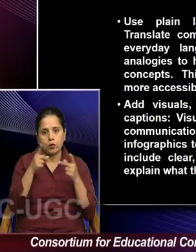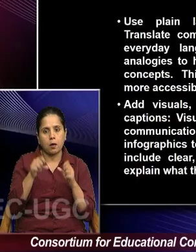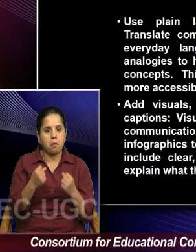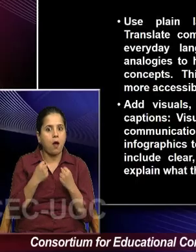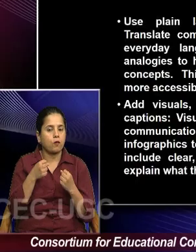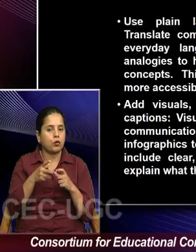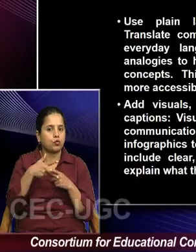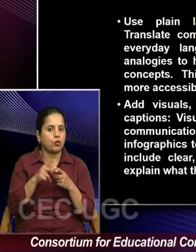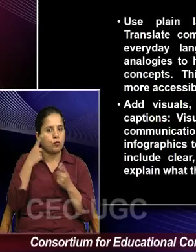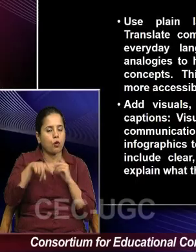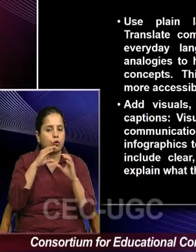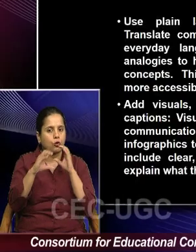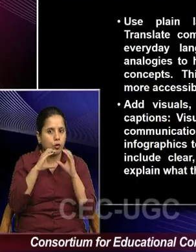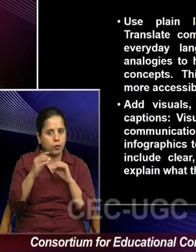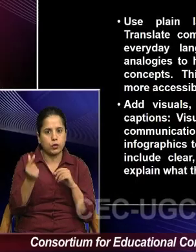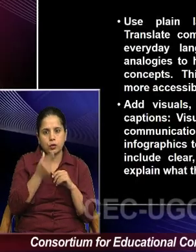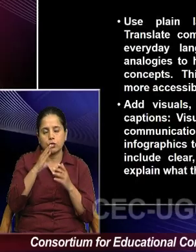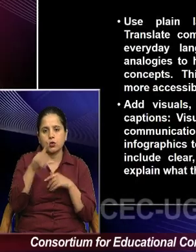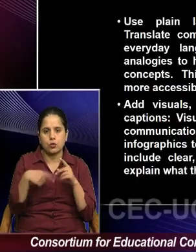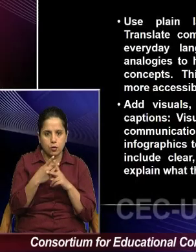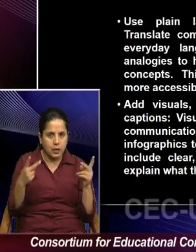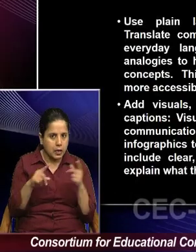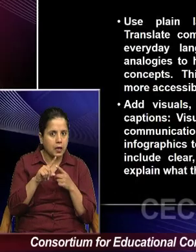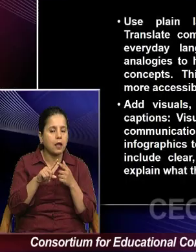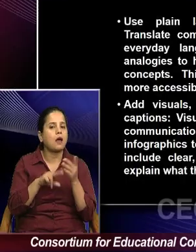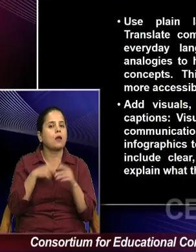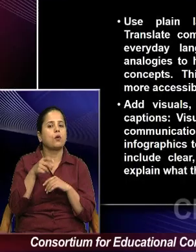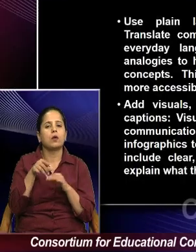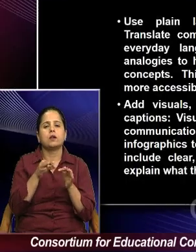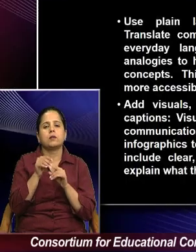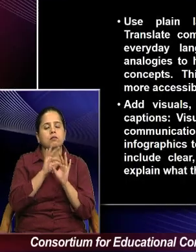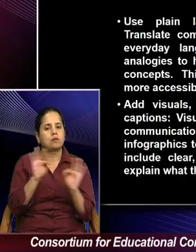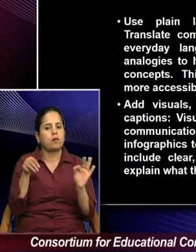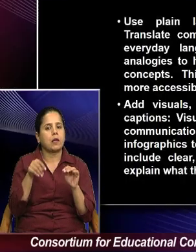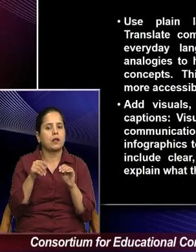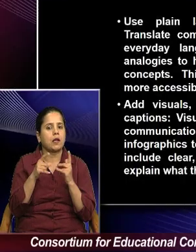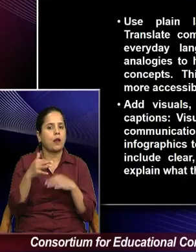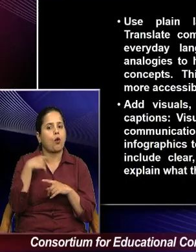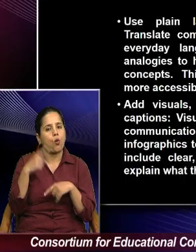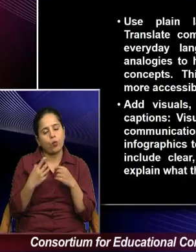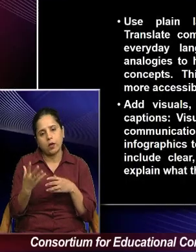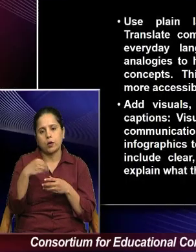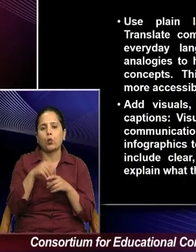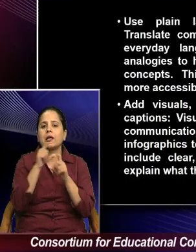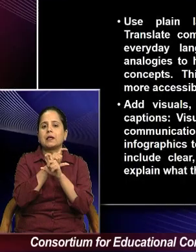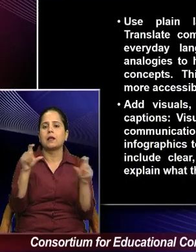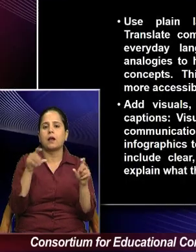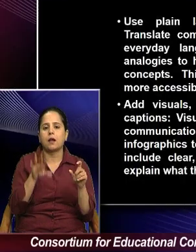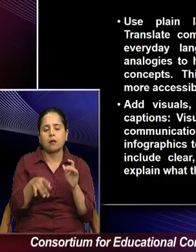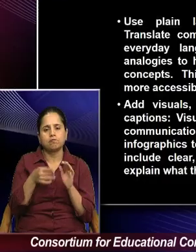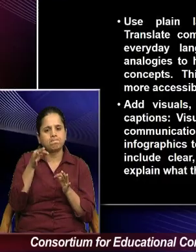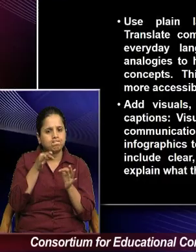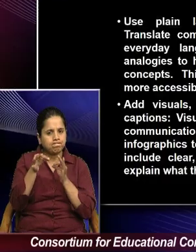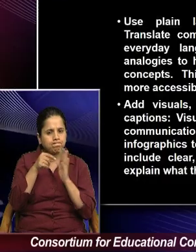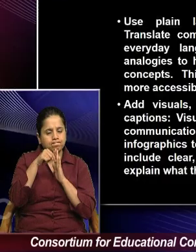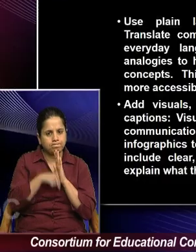powerful tools for communication. Use charts and infographic to simplify data and always include clear descriptive